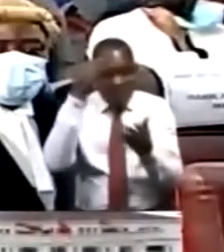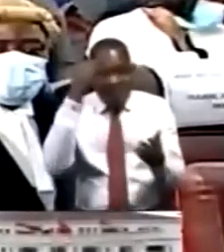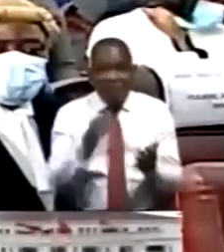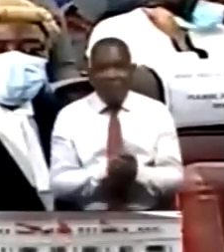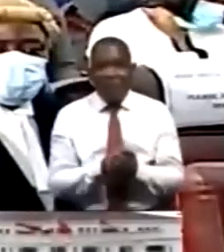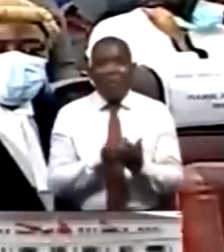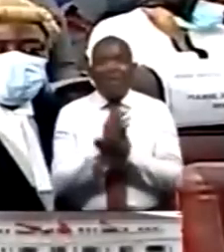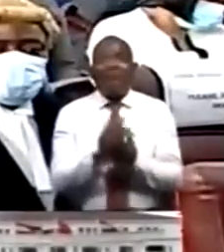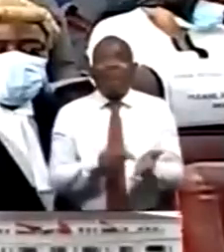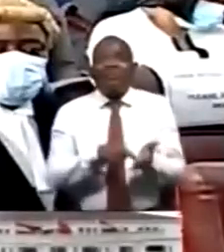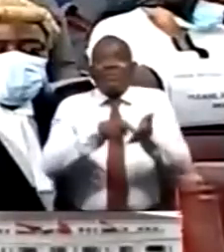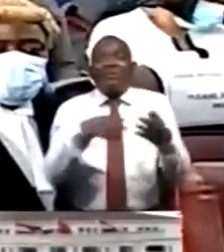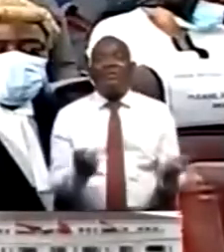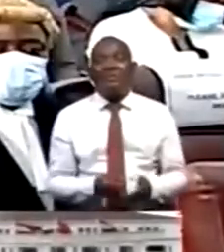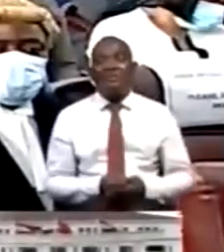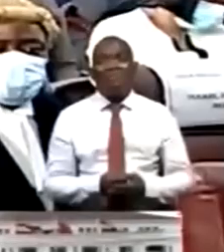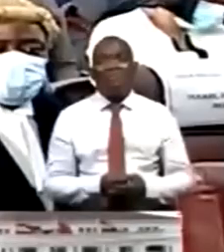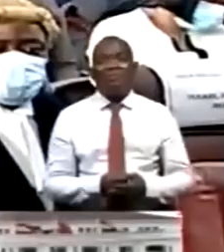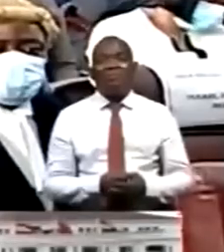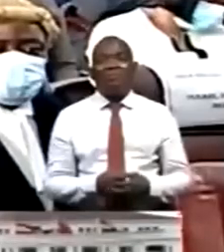by reference to those documents.